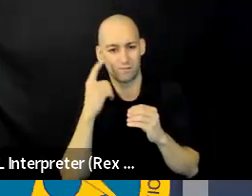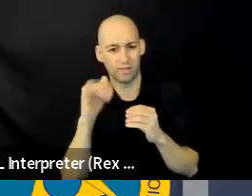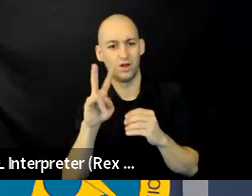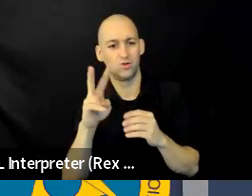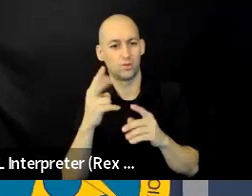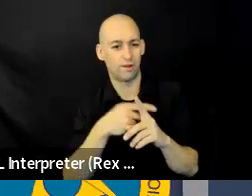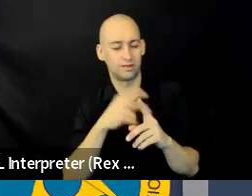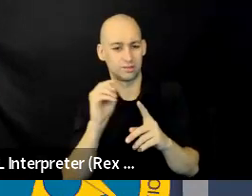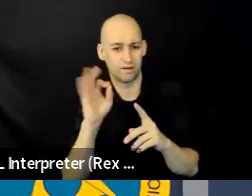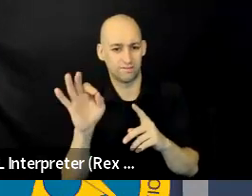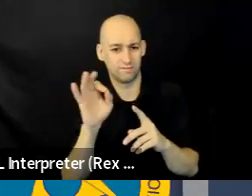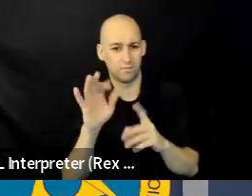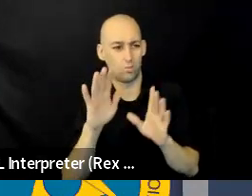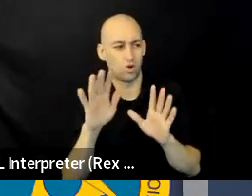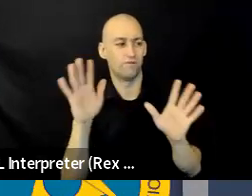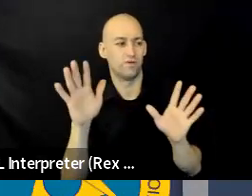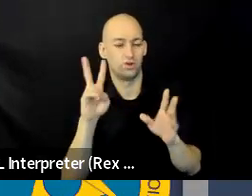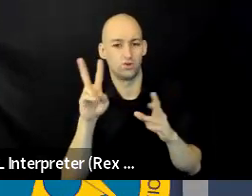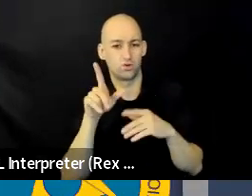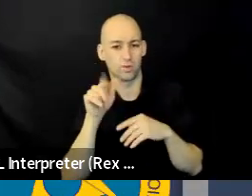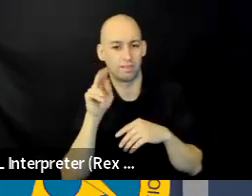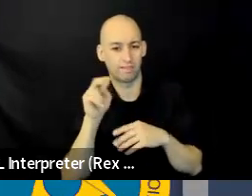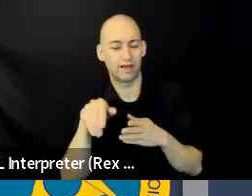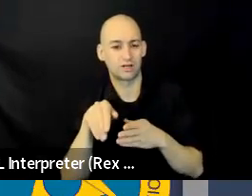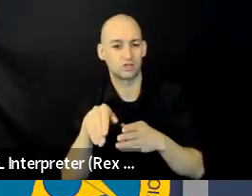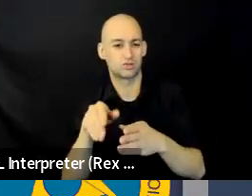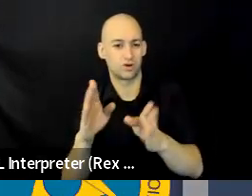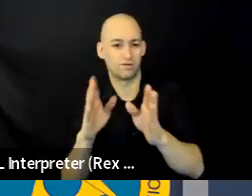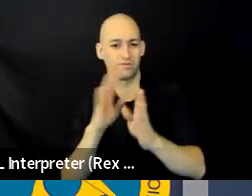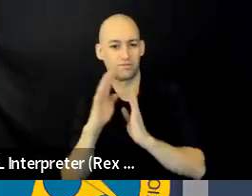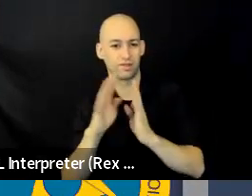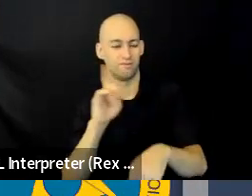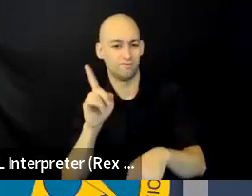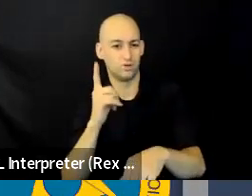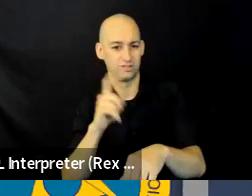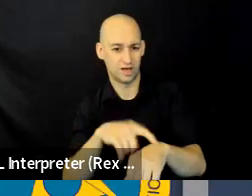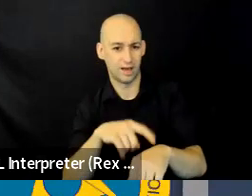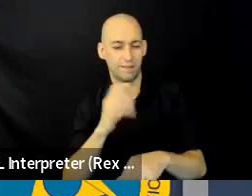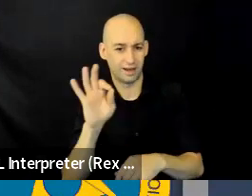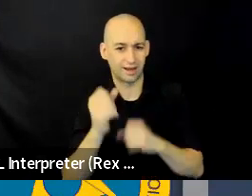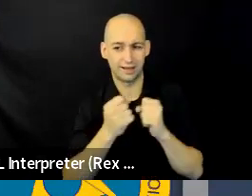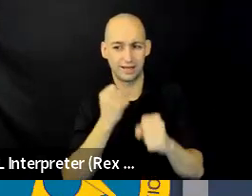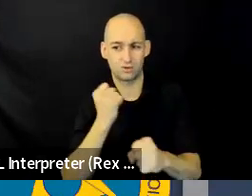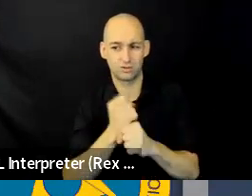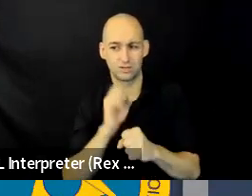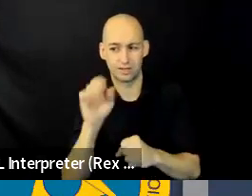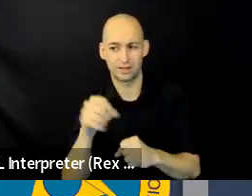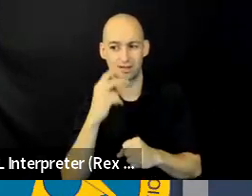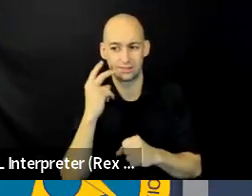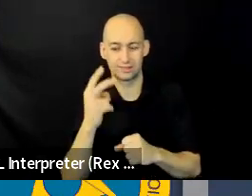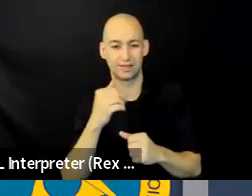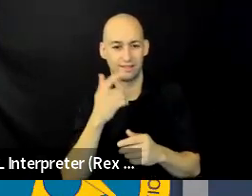months of wonderful two-lane traffic, first time in 9 years. So I appreciate your time on this matter. I get to see you on the next matter too. I'm